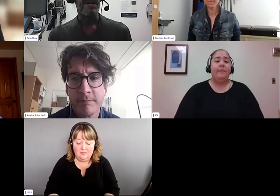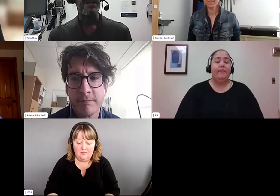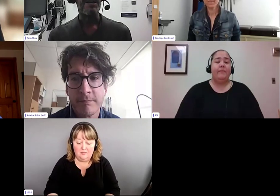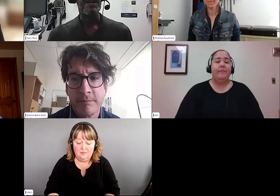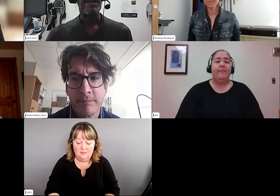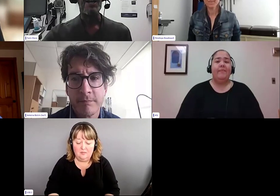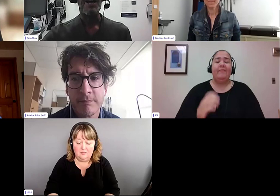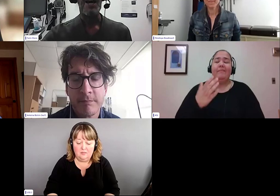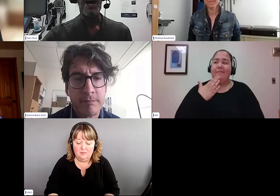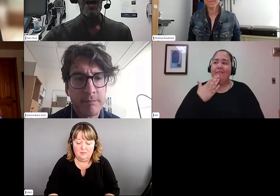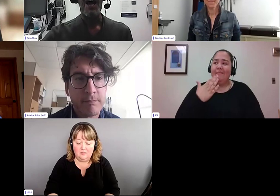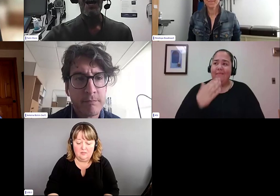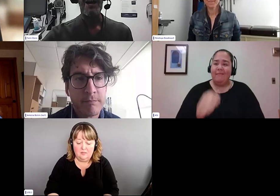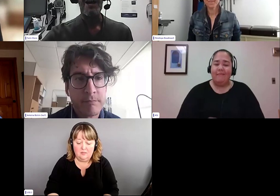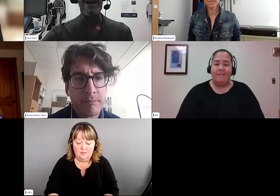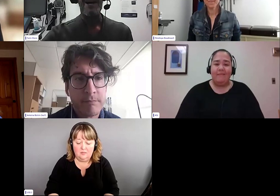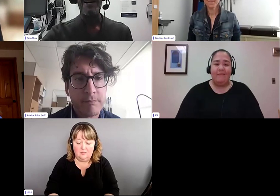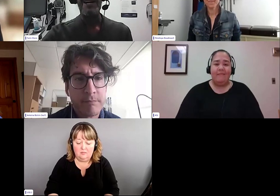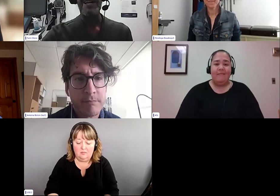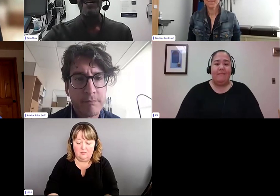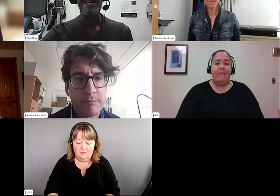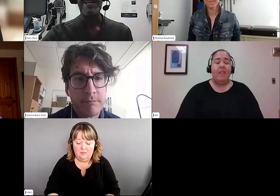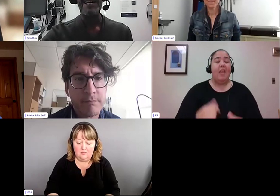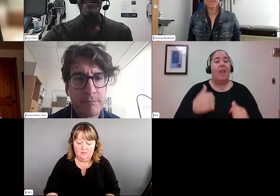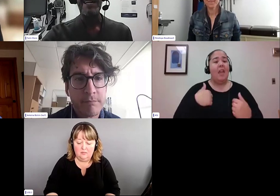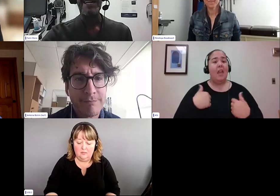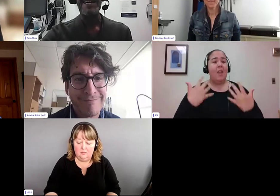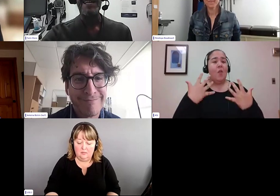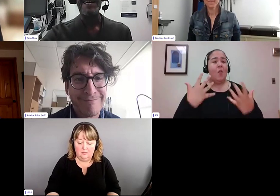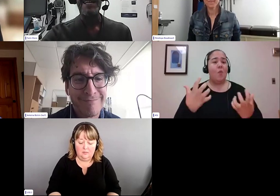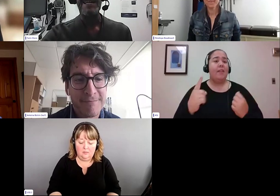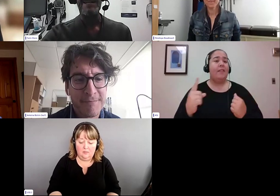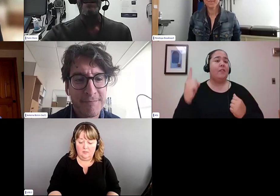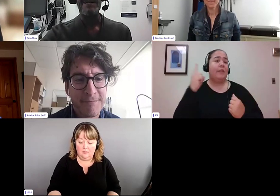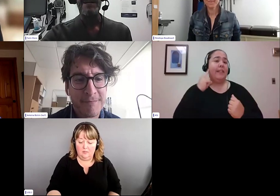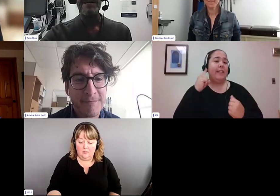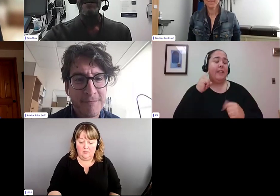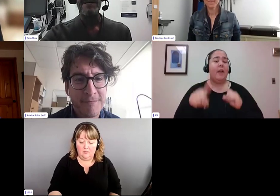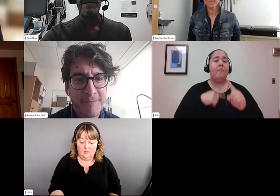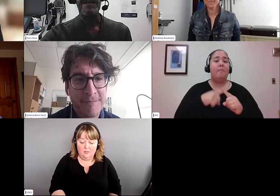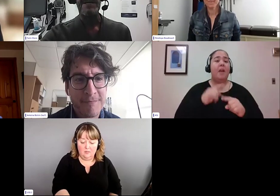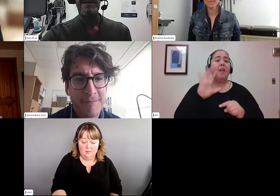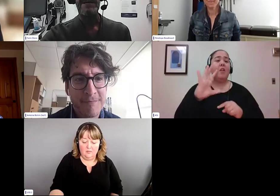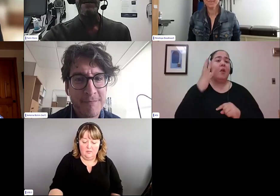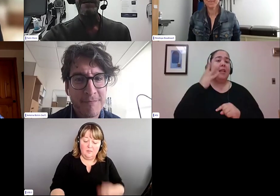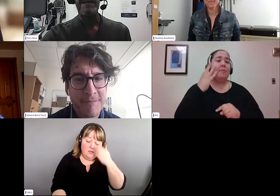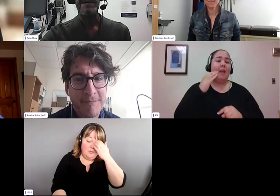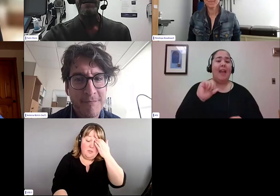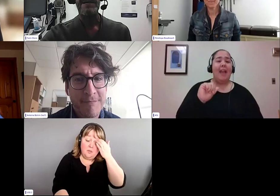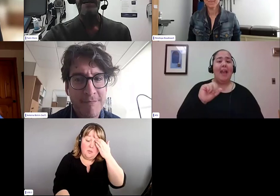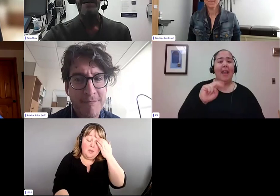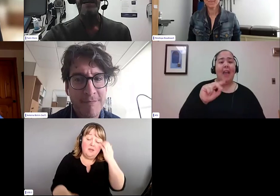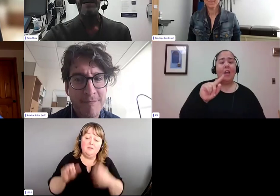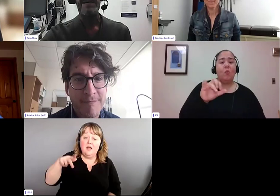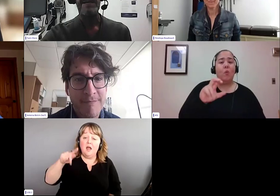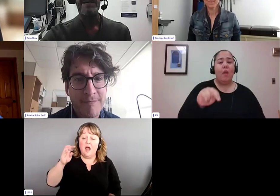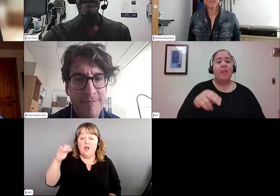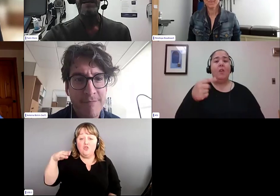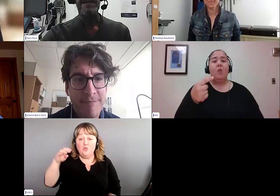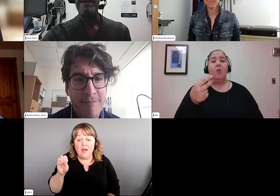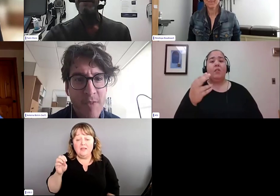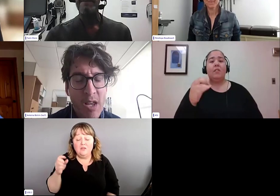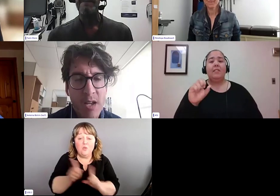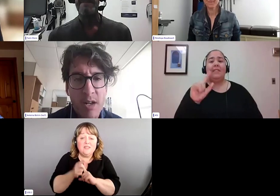you. I wanted to hear about your experience, Antoine and Ghislaine. Perhaps Antoine